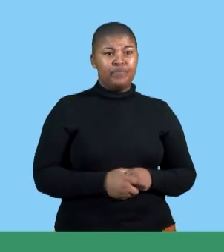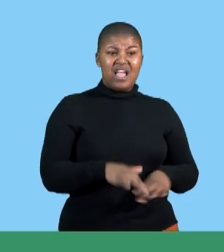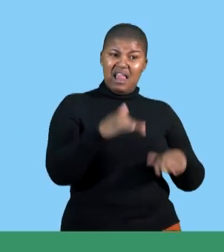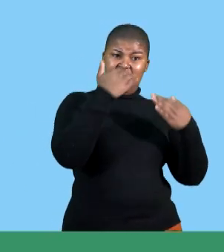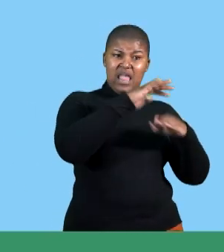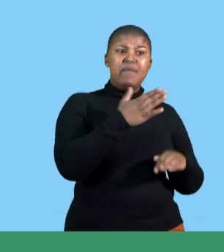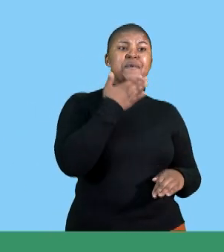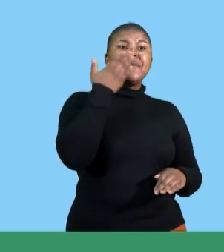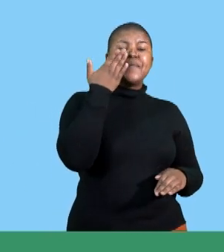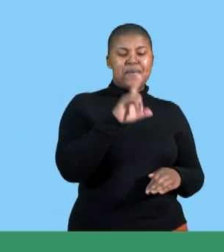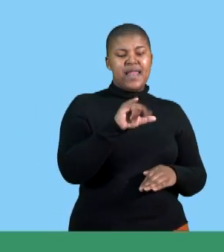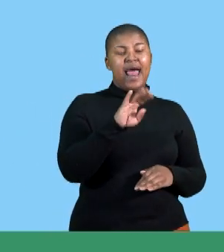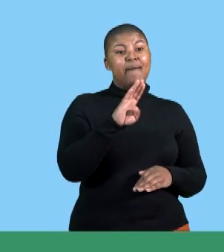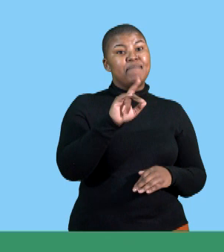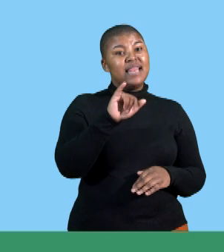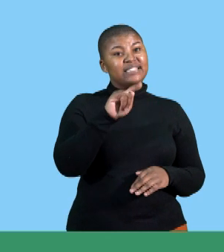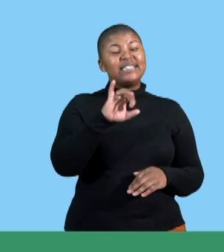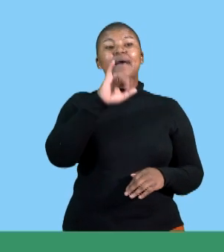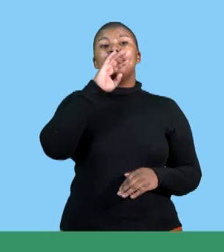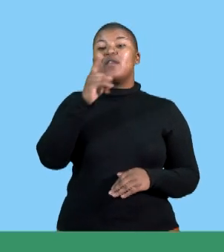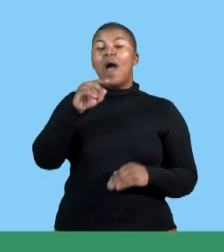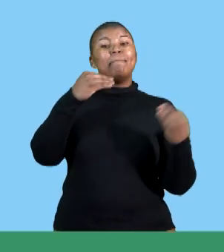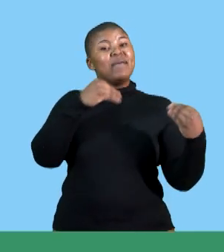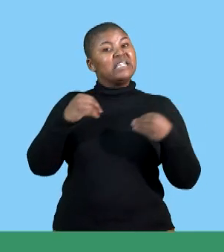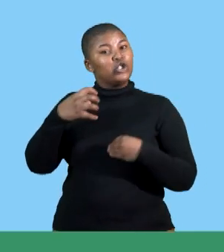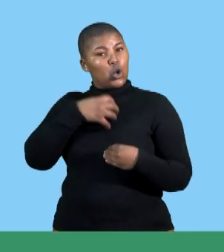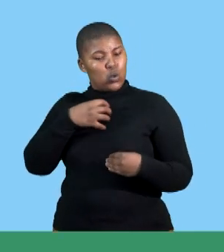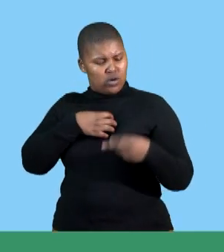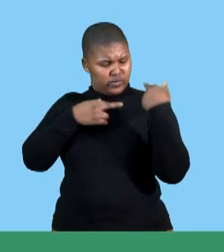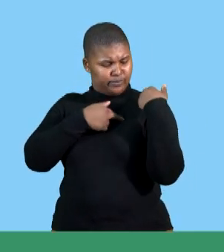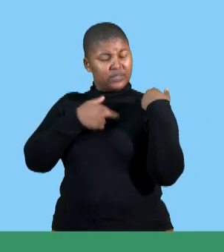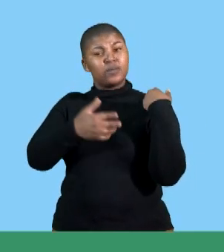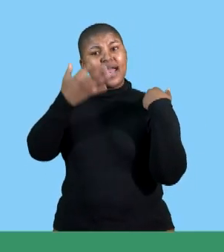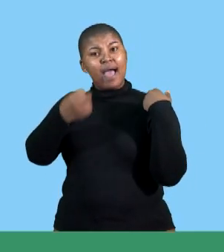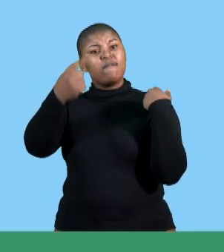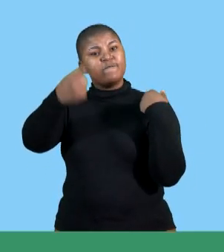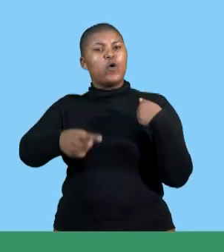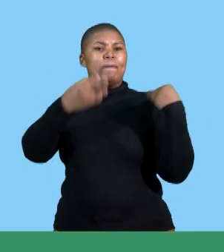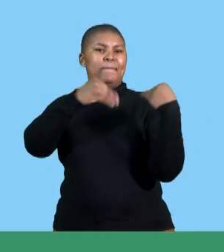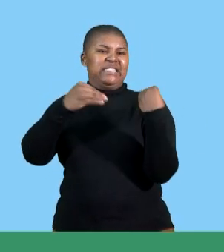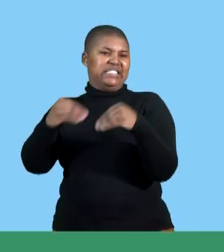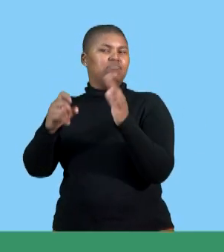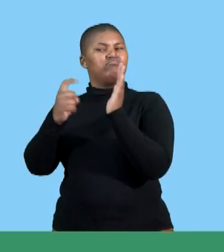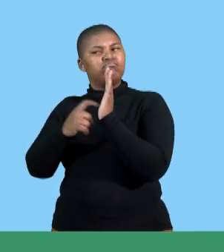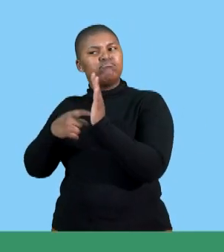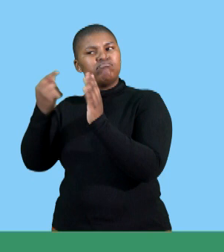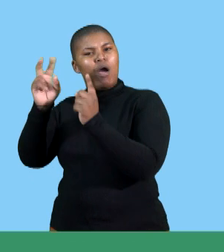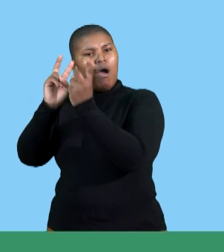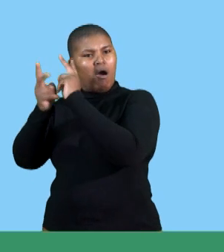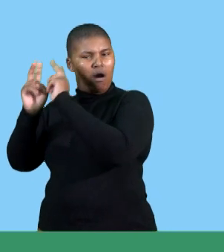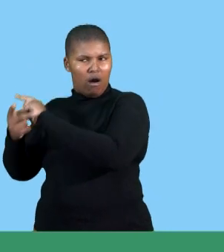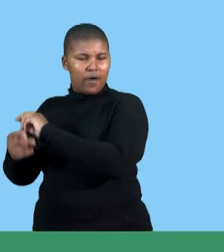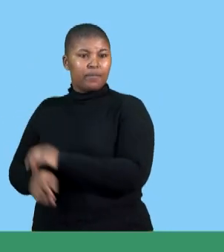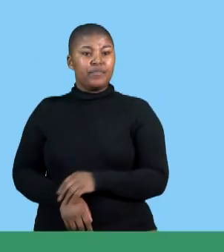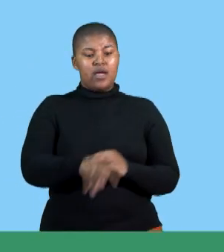the term unlimited liability, meaning business owners are responsible for all the business debts. We had the term memorandum